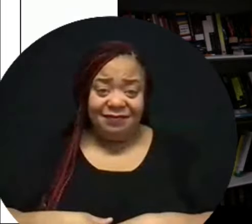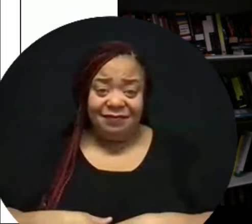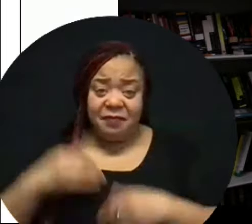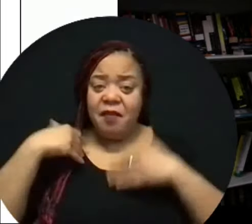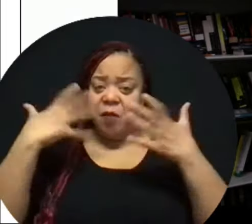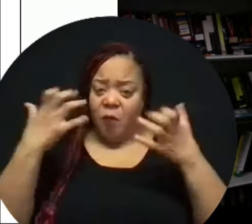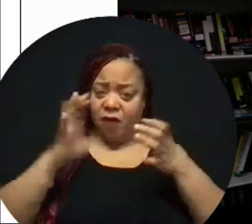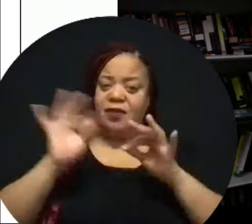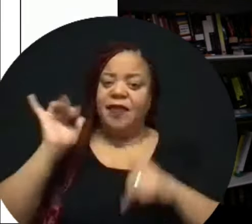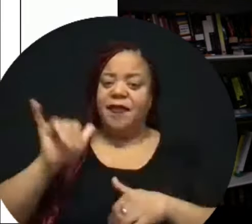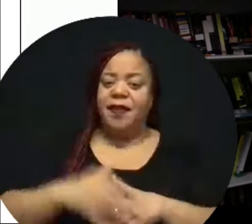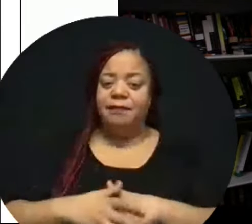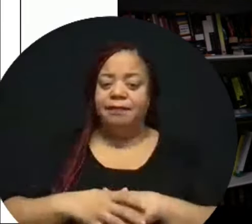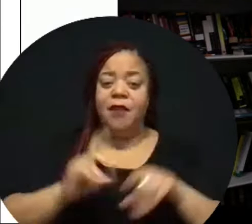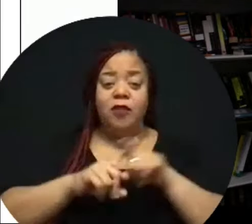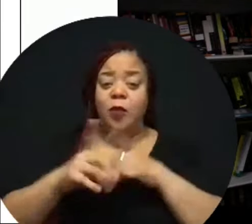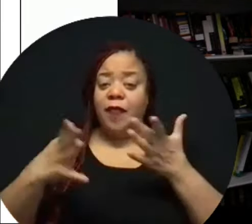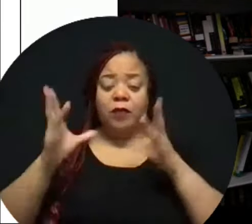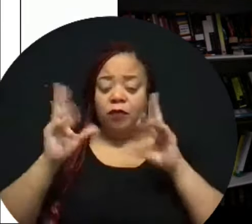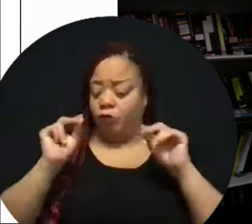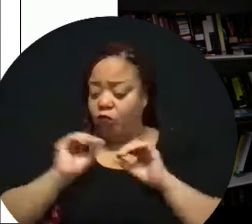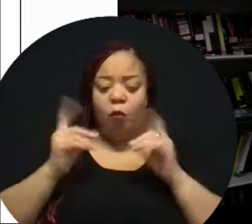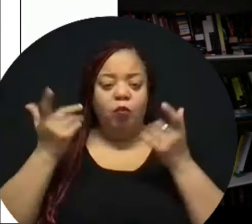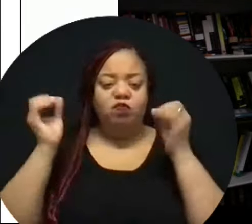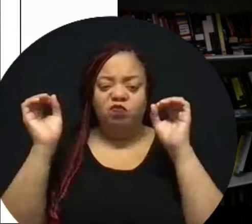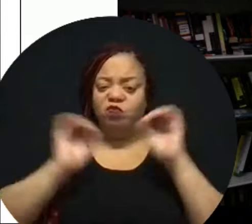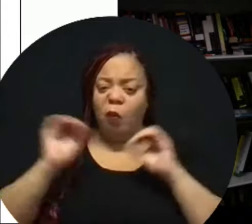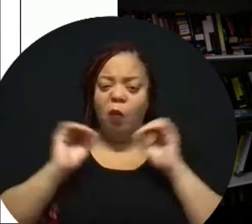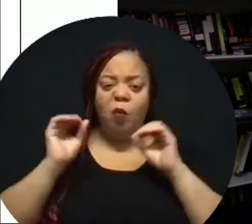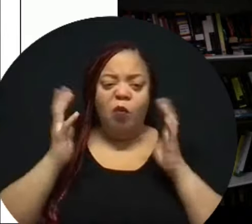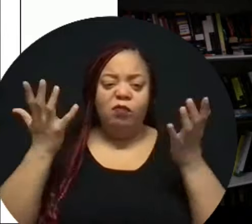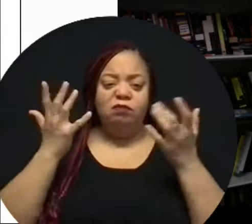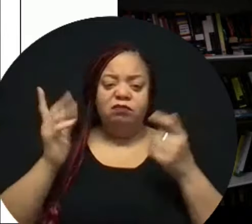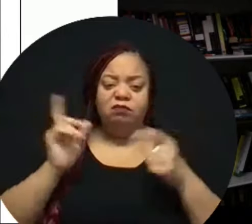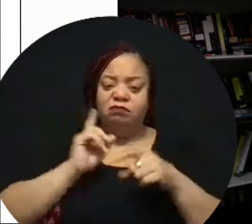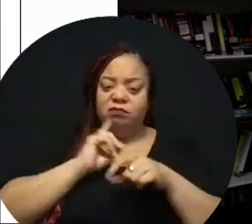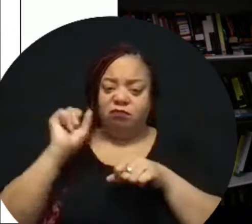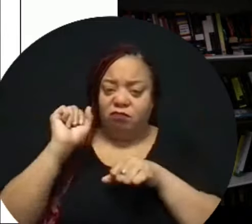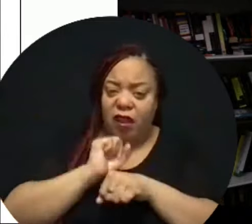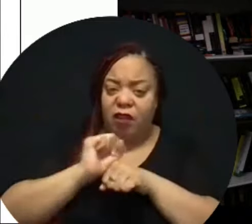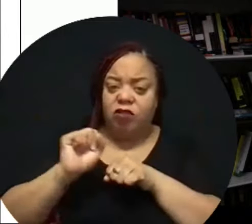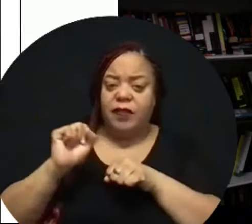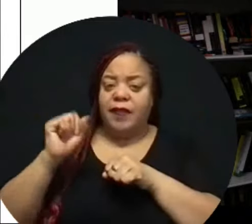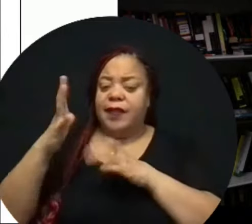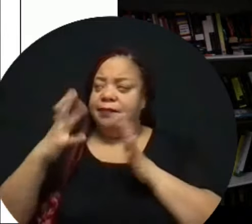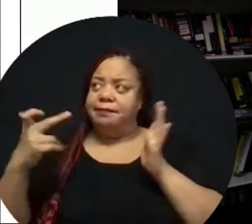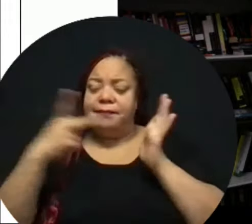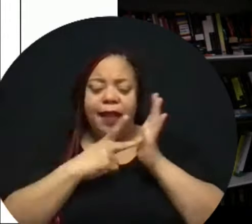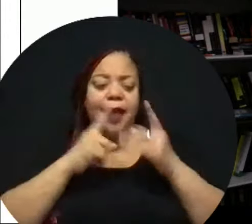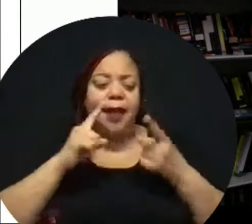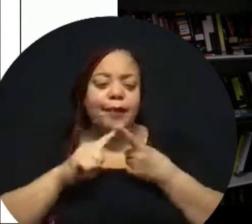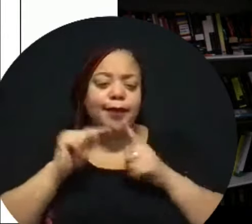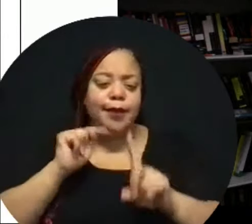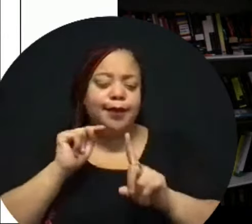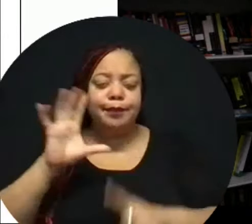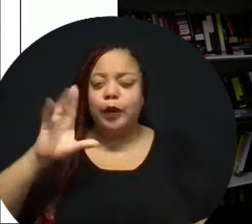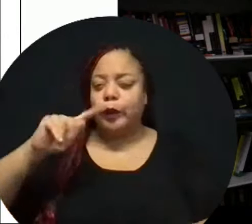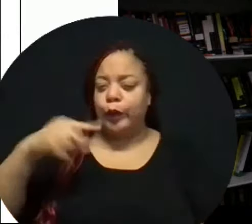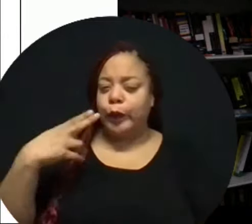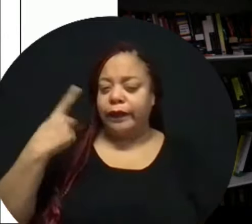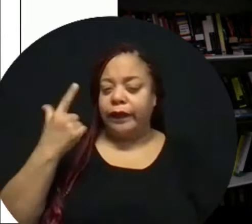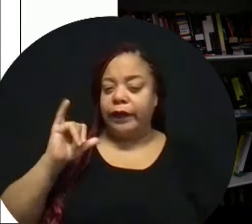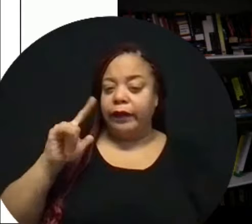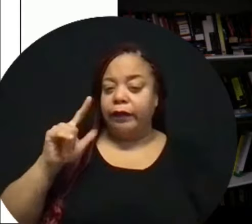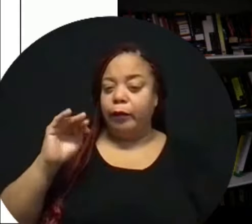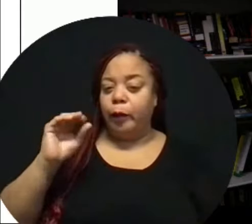I'm actually really just returning to Ruthie Gilmore's metaphors, right? We have to think about these and be